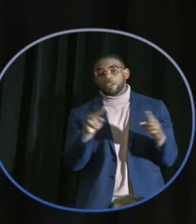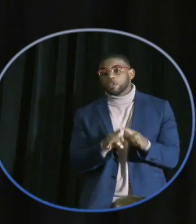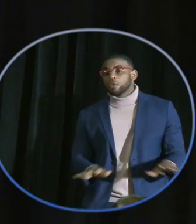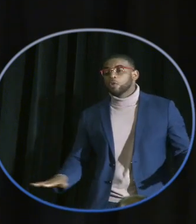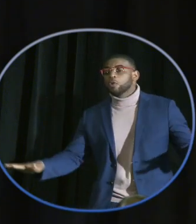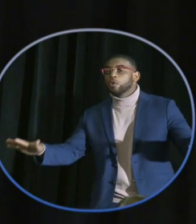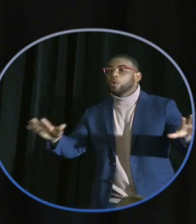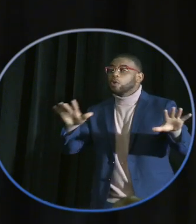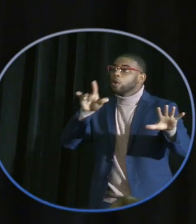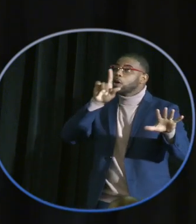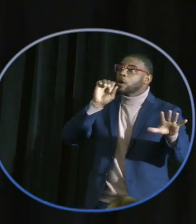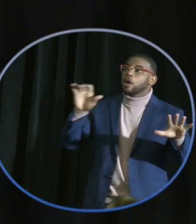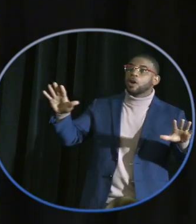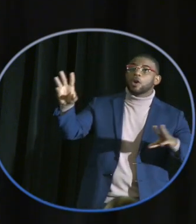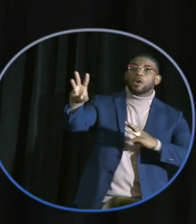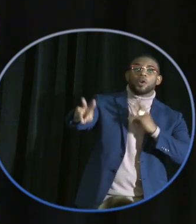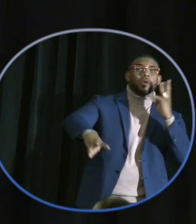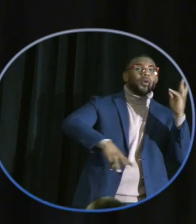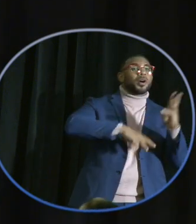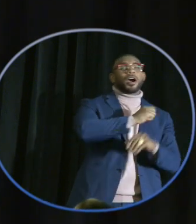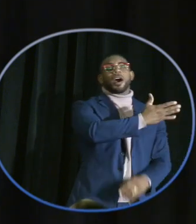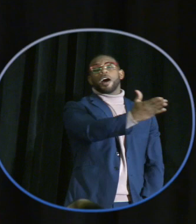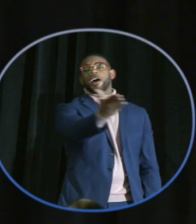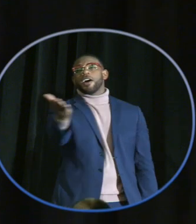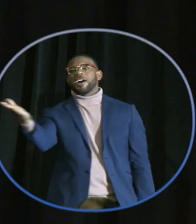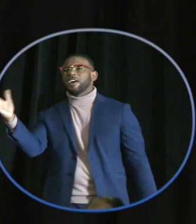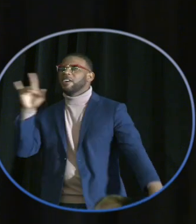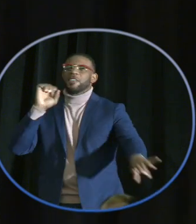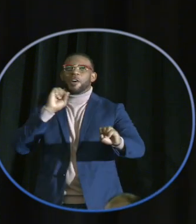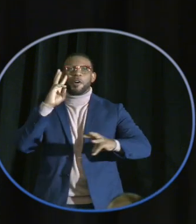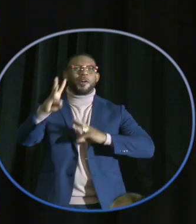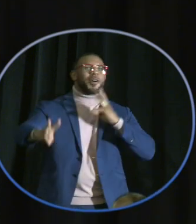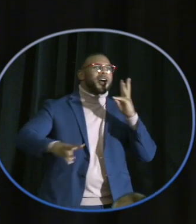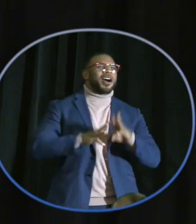a world